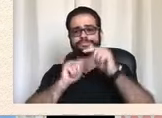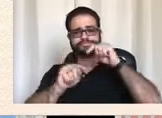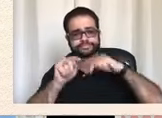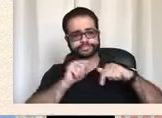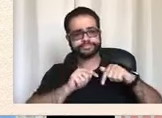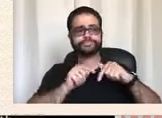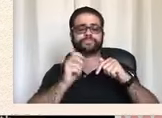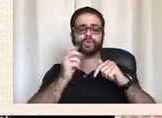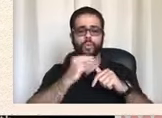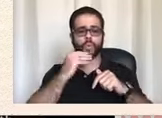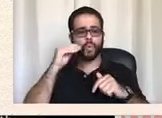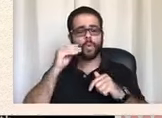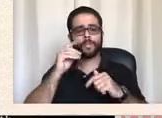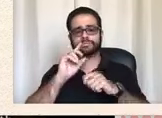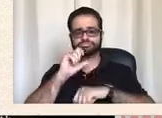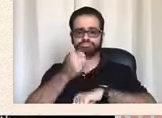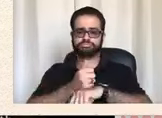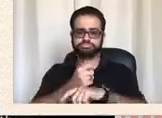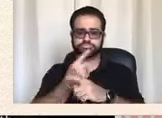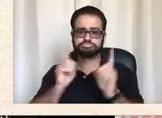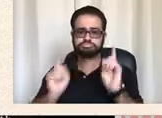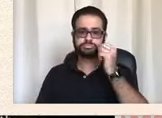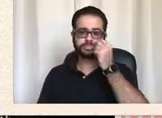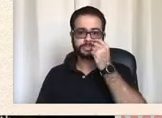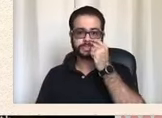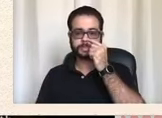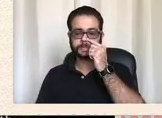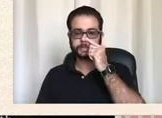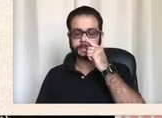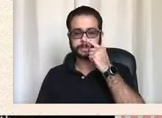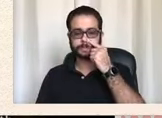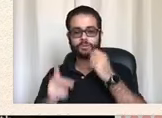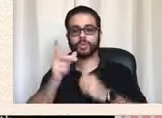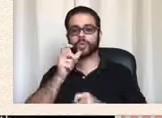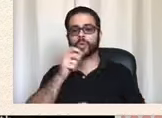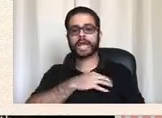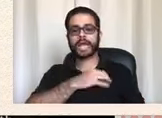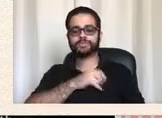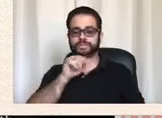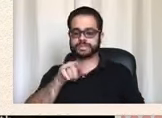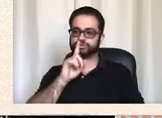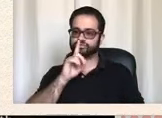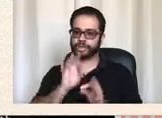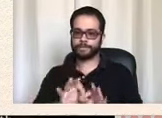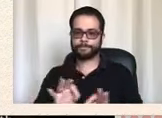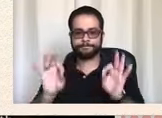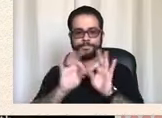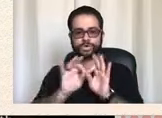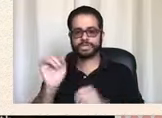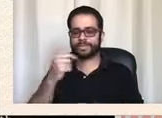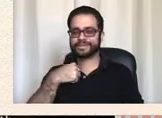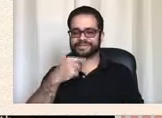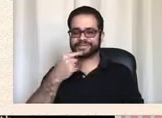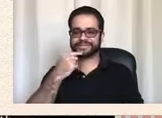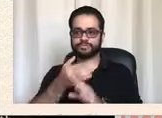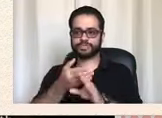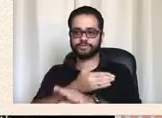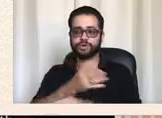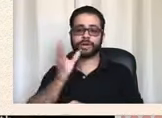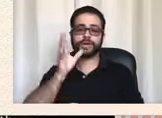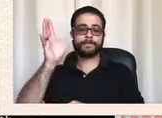happen. All right, so who's eligible? This is really important. Like I said before, it's a parent of a